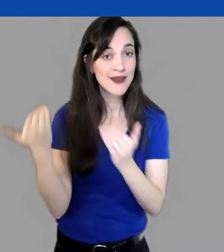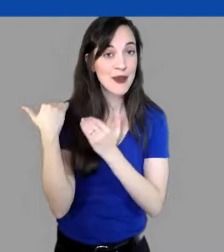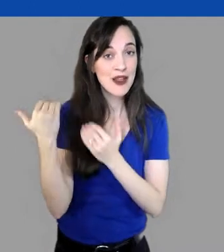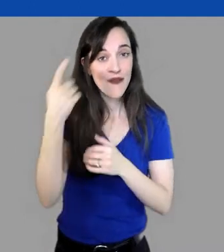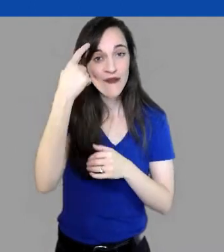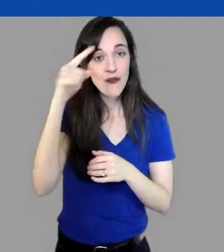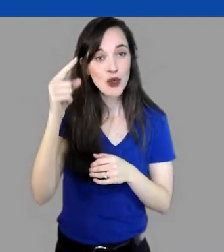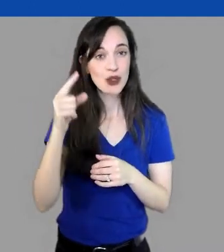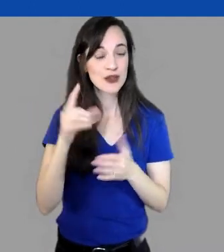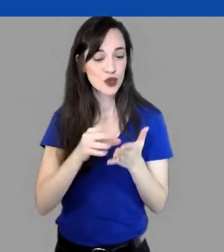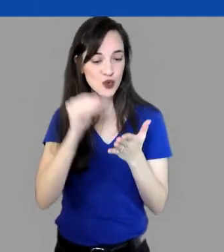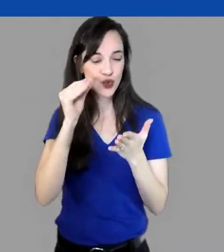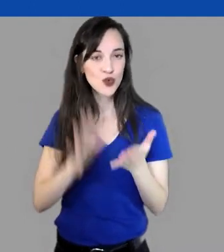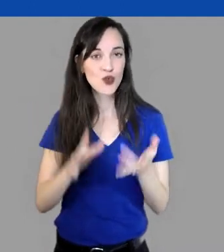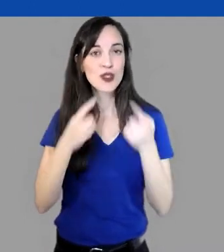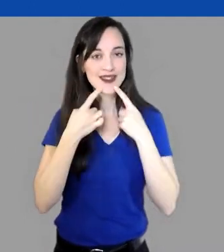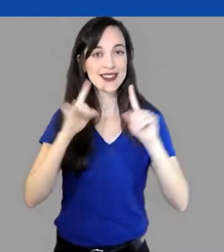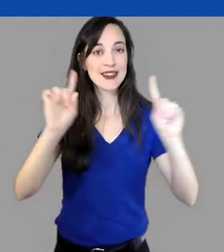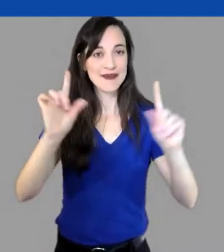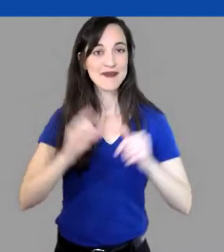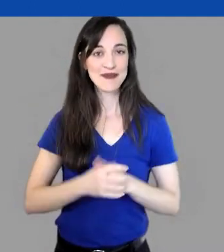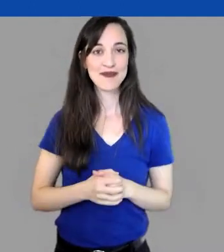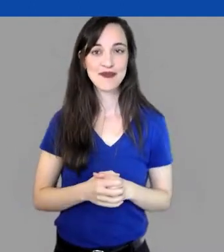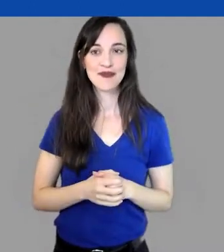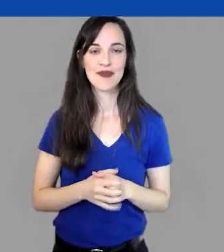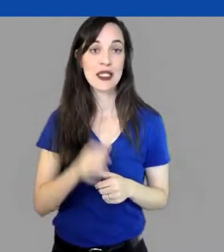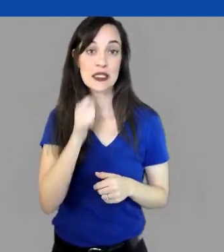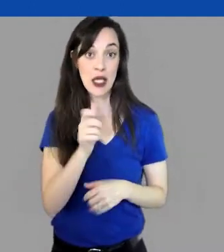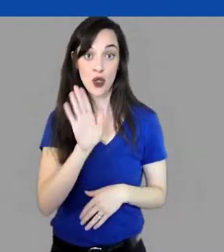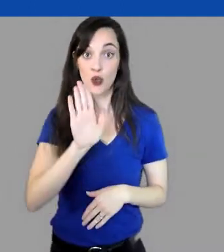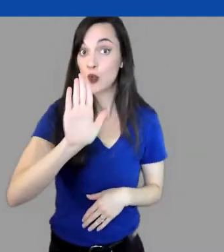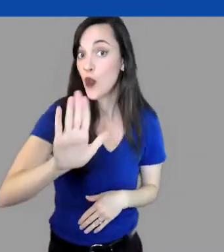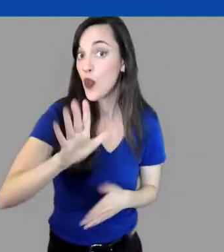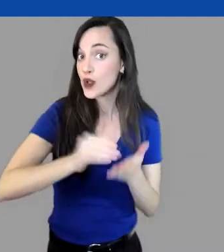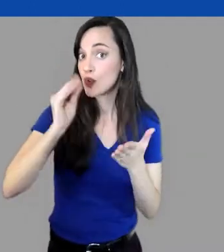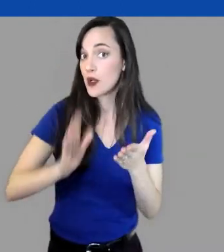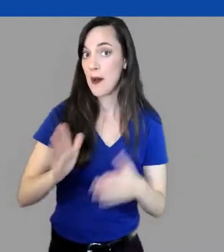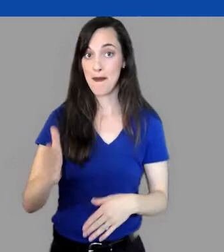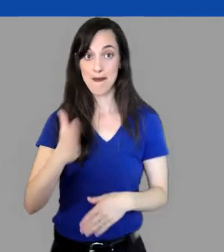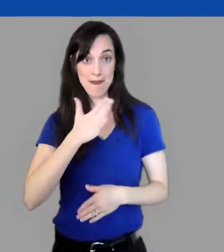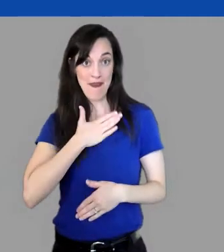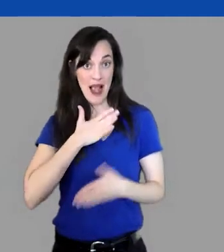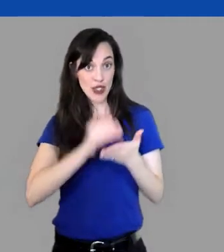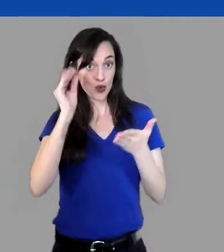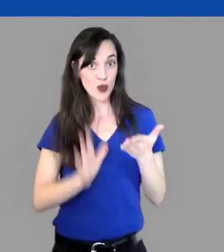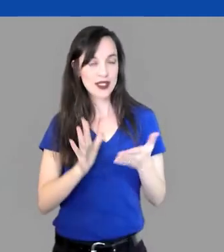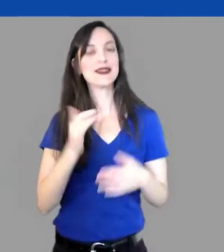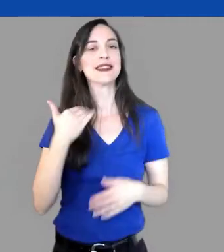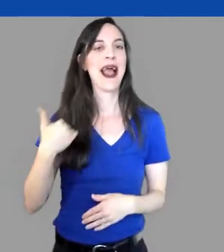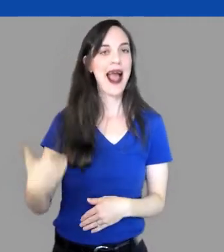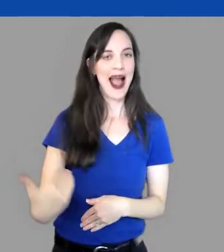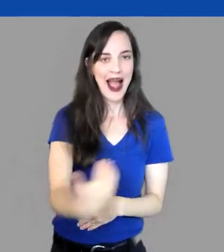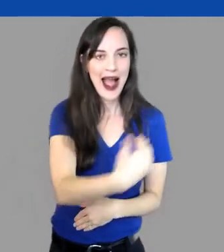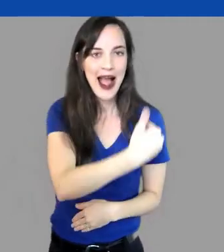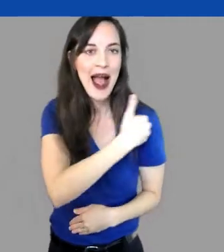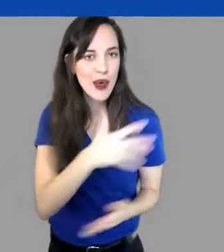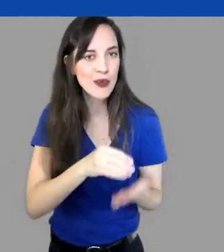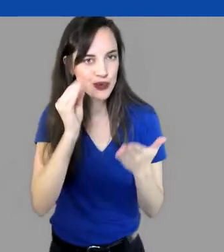Joint accountability for student outcomes It's not your student or my student It's our student